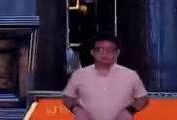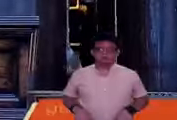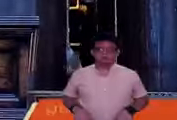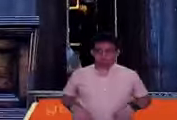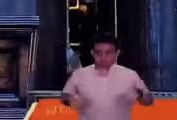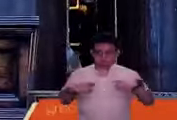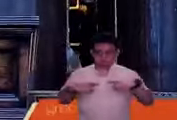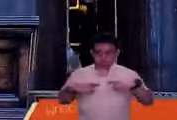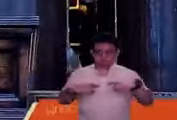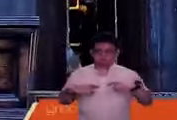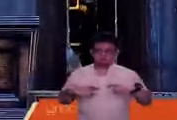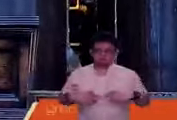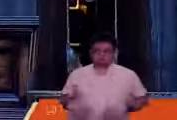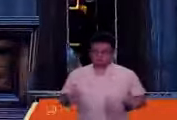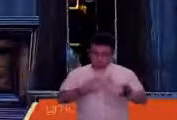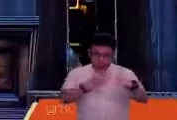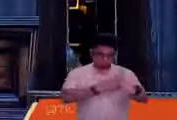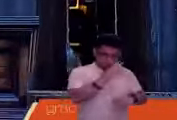and evil.